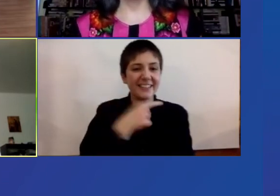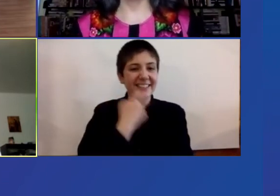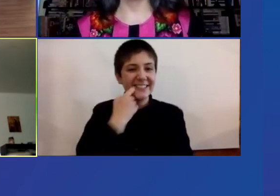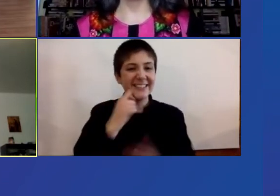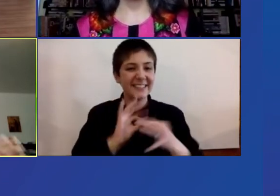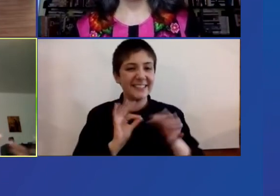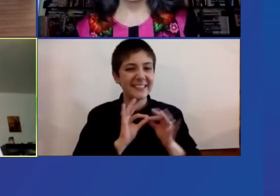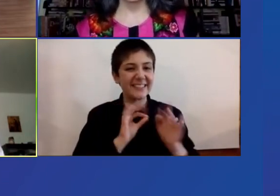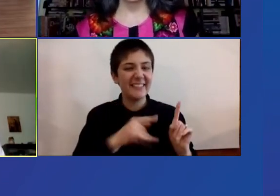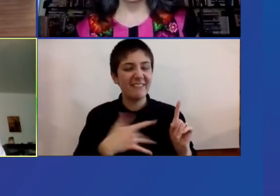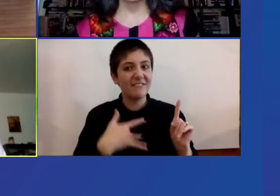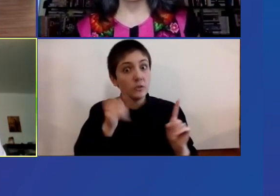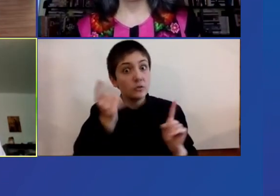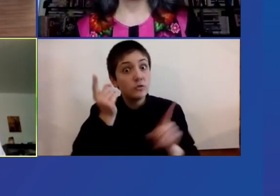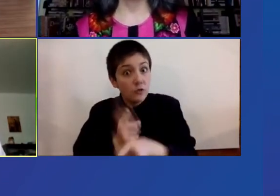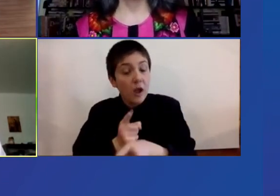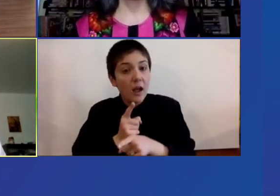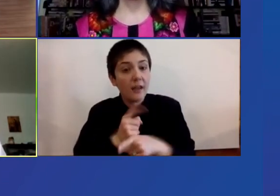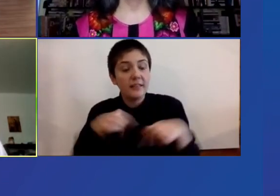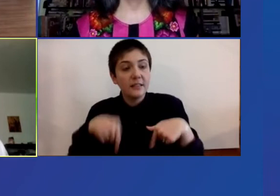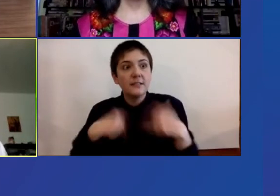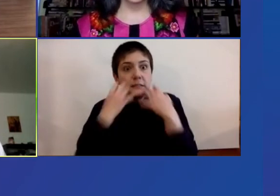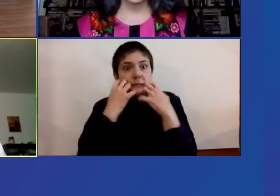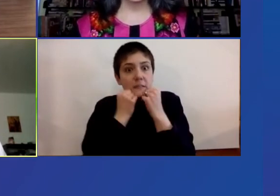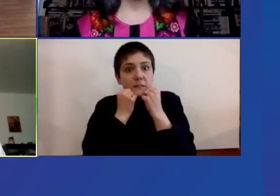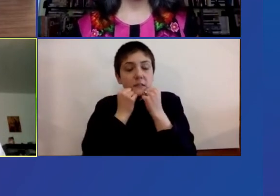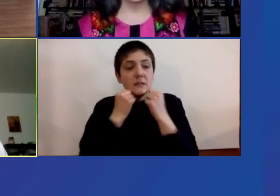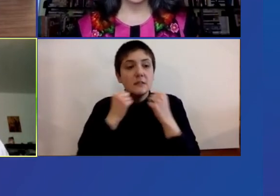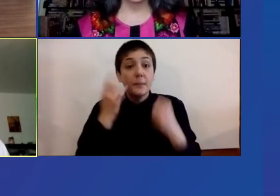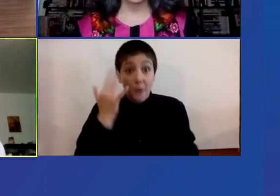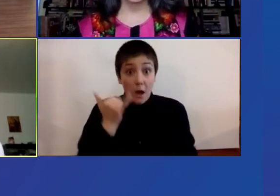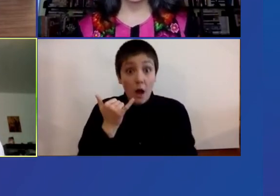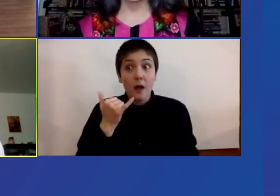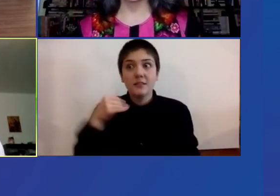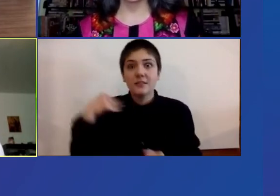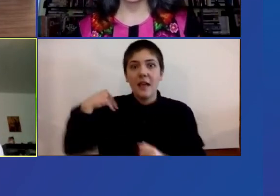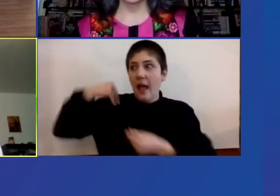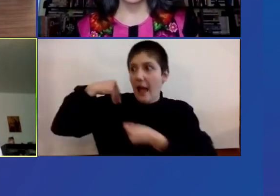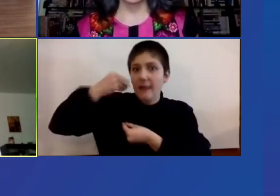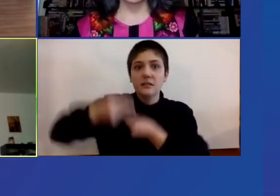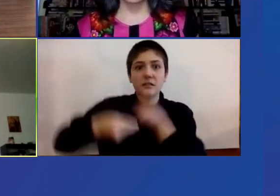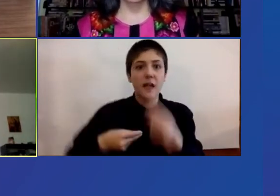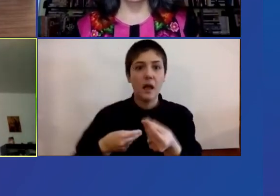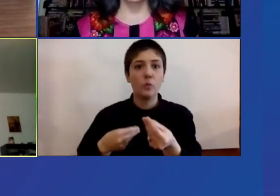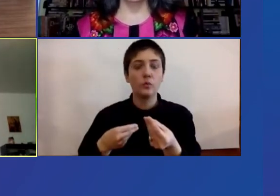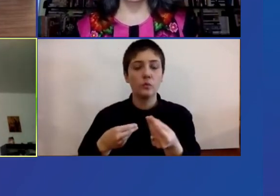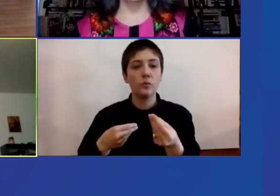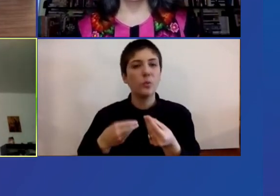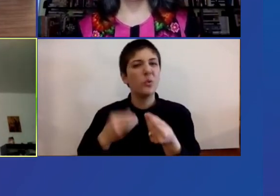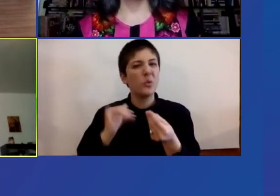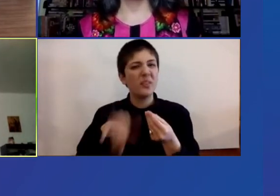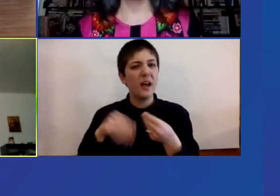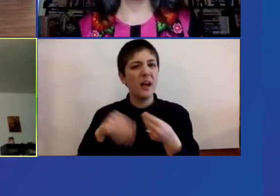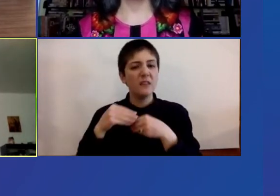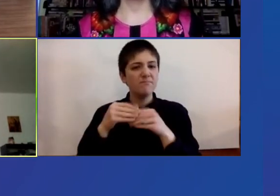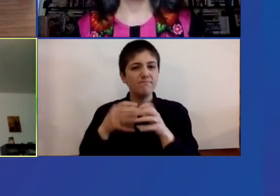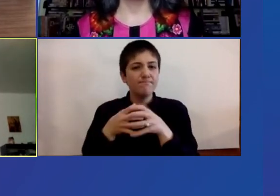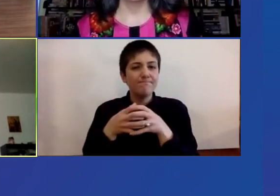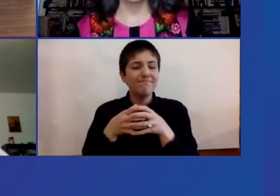of the fact that it was handed down, and so that imbues it with a sense of spirituality.